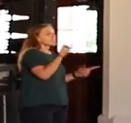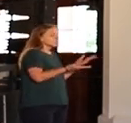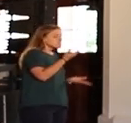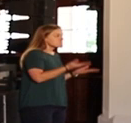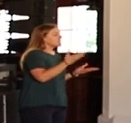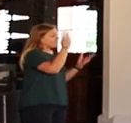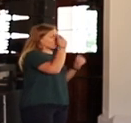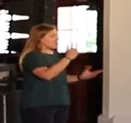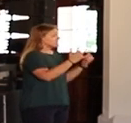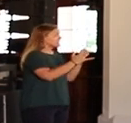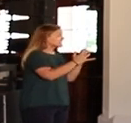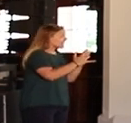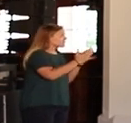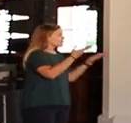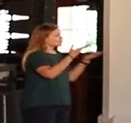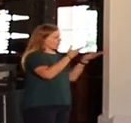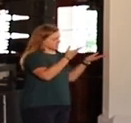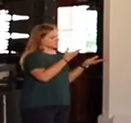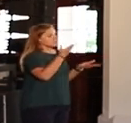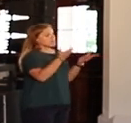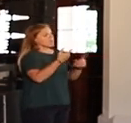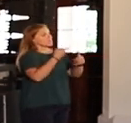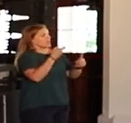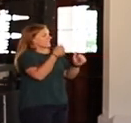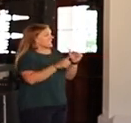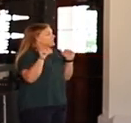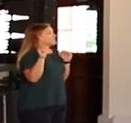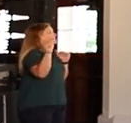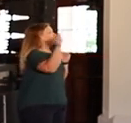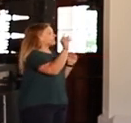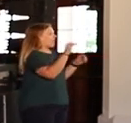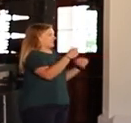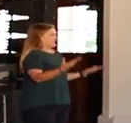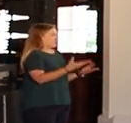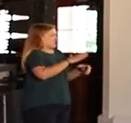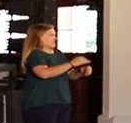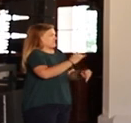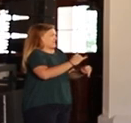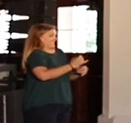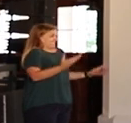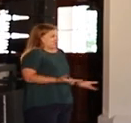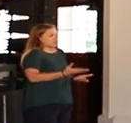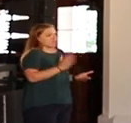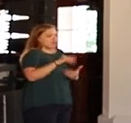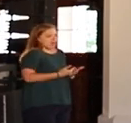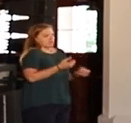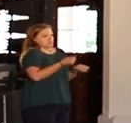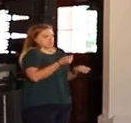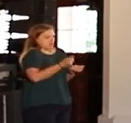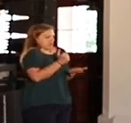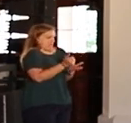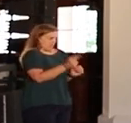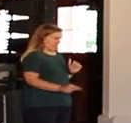our information technology services. They might have been from any number of offices on campus that are here to support and help